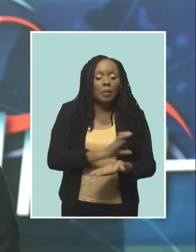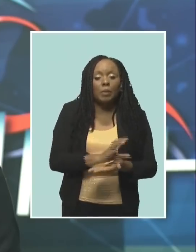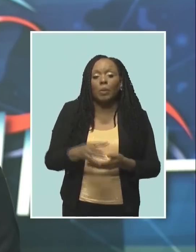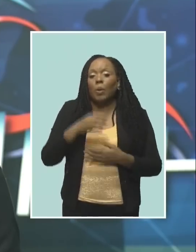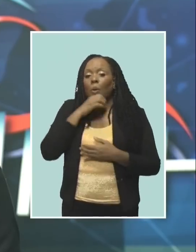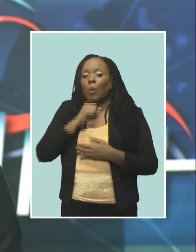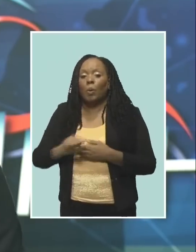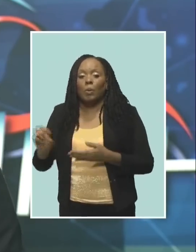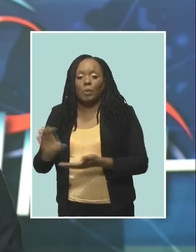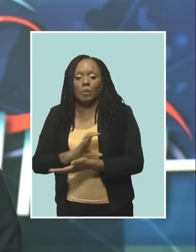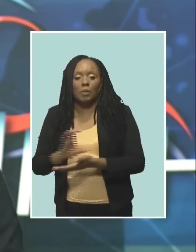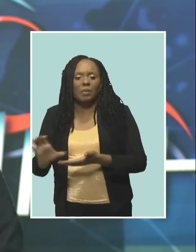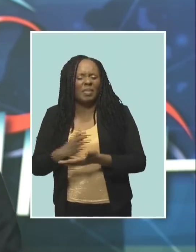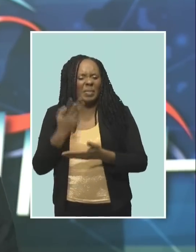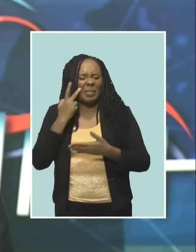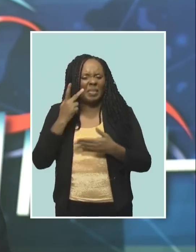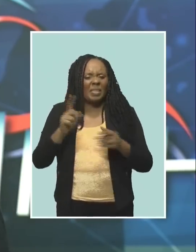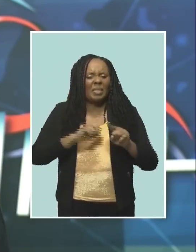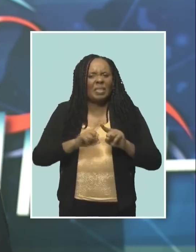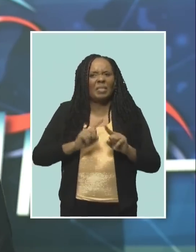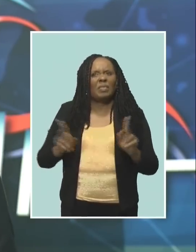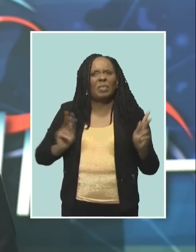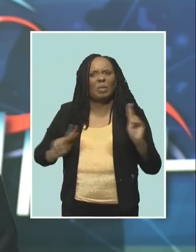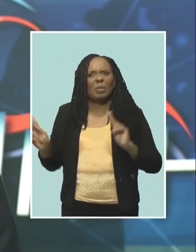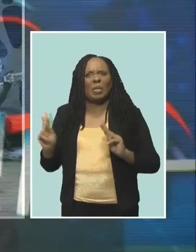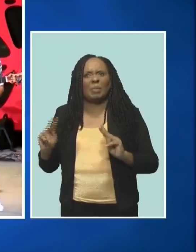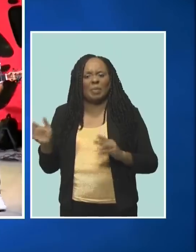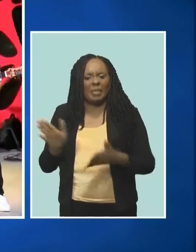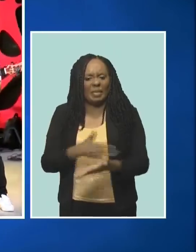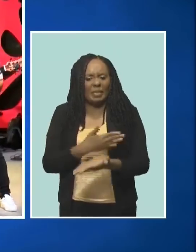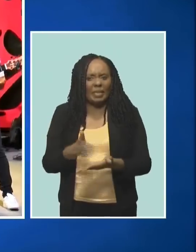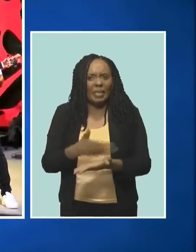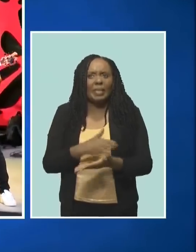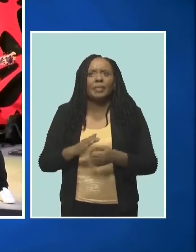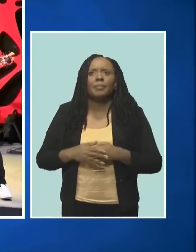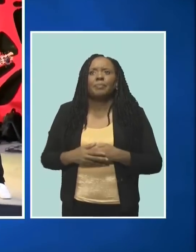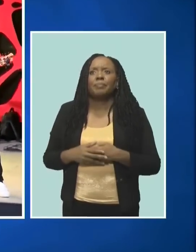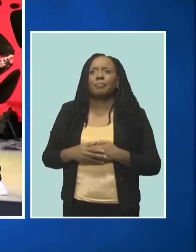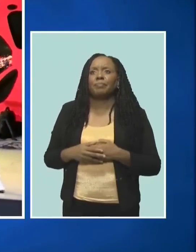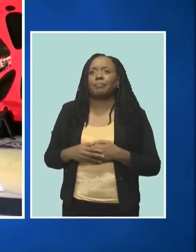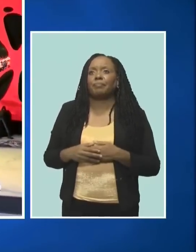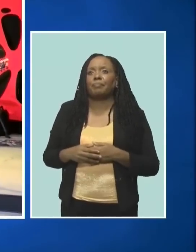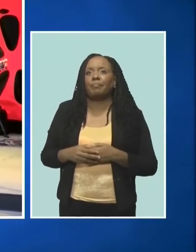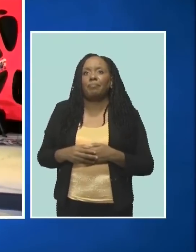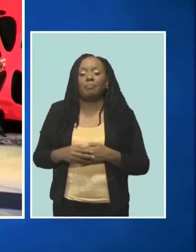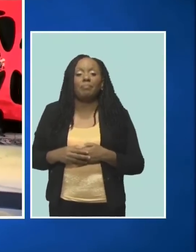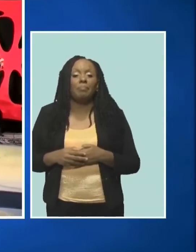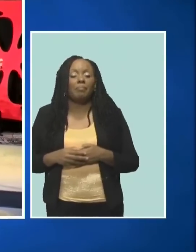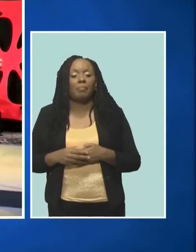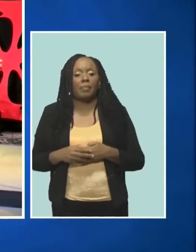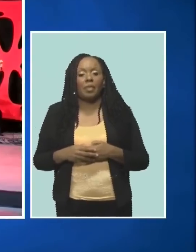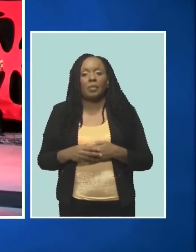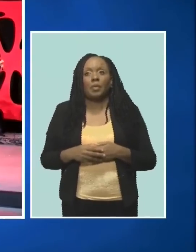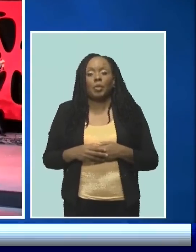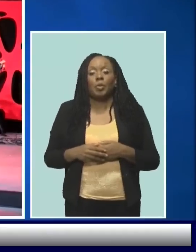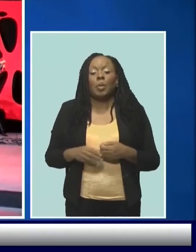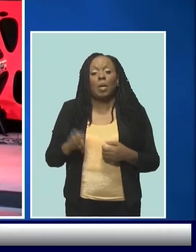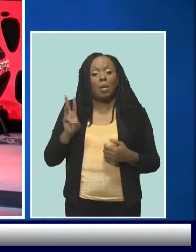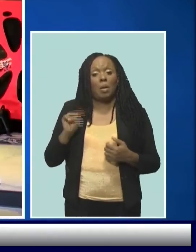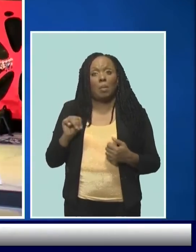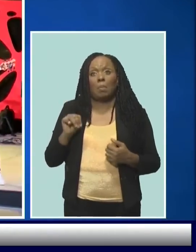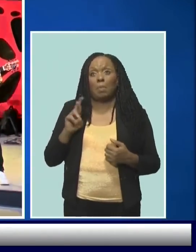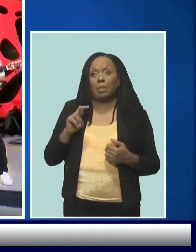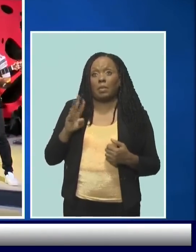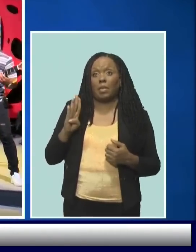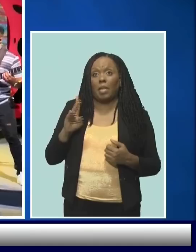Mr. Blood gave thrilling performances. The pair of Mr. Blood and Barry Chandler had the stage on full lock as